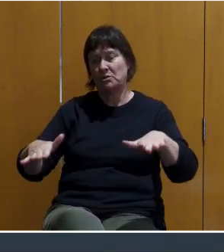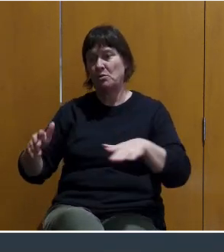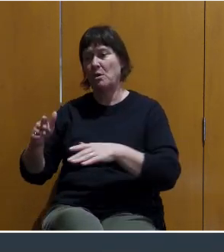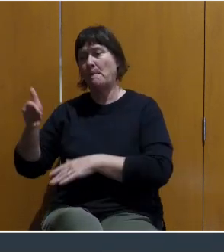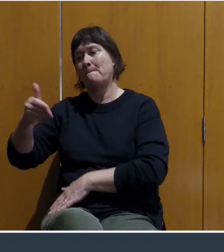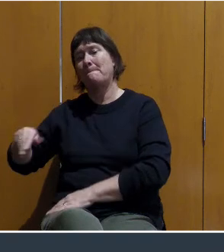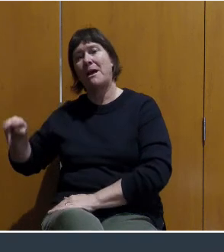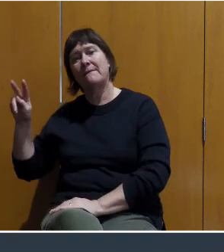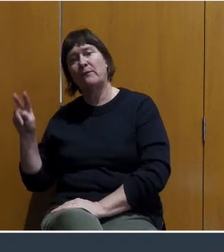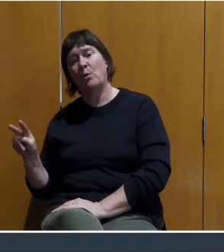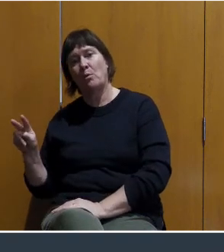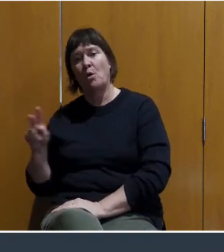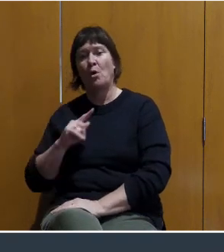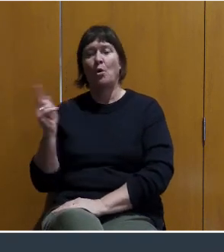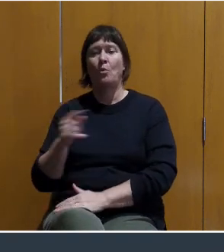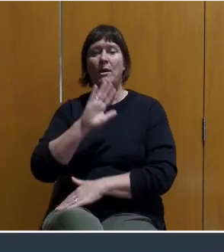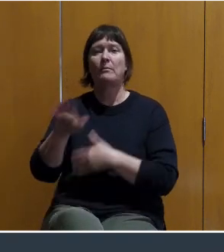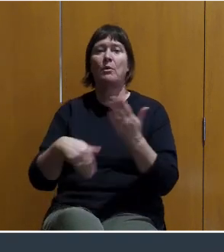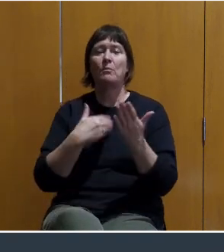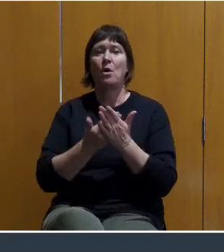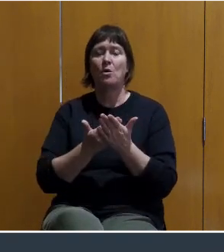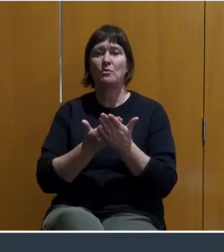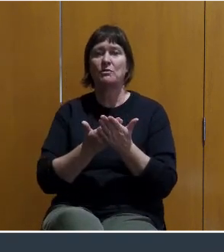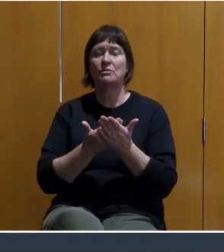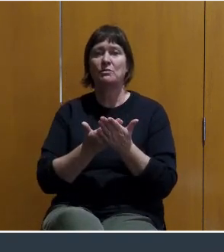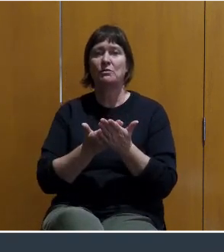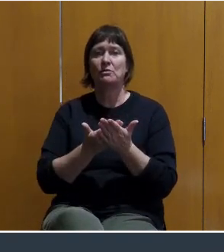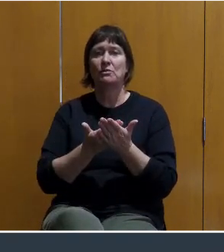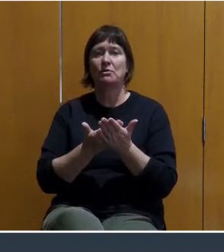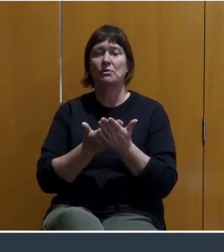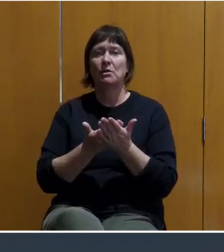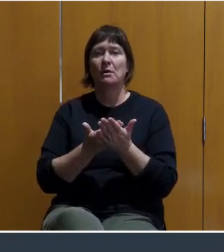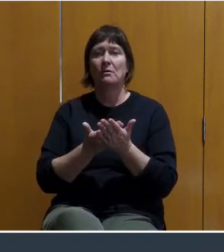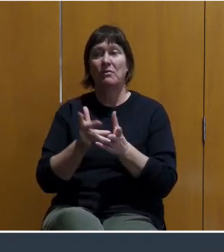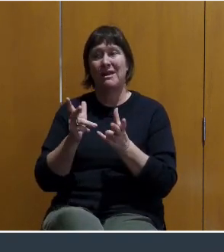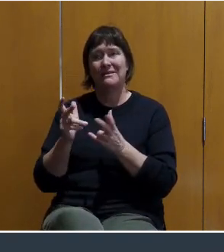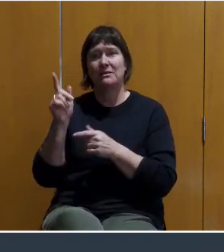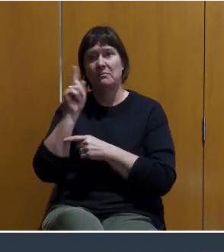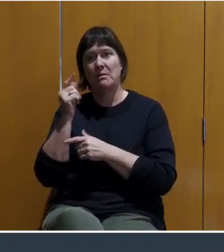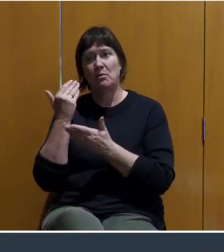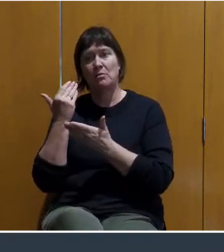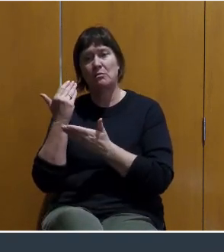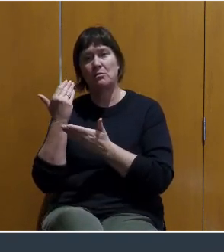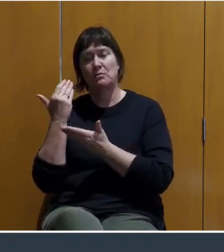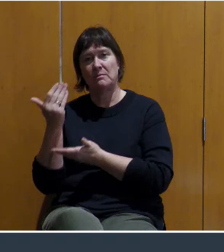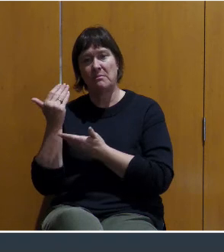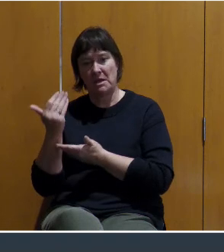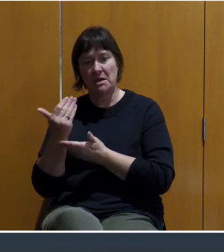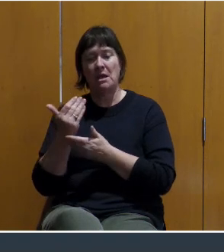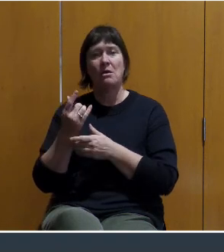we propose. After hearing the submitted, I think that there is consideration given to change the date